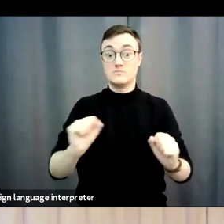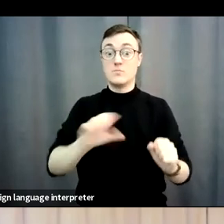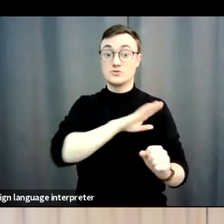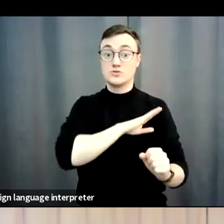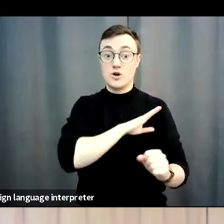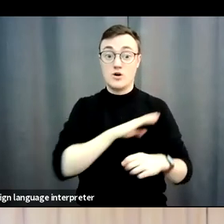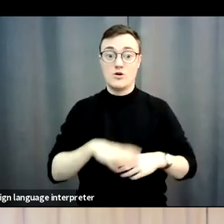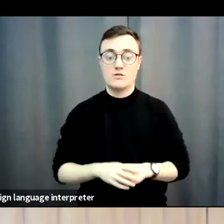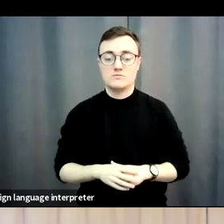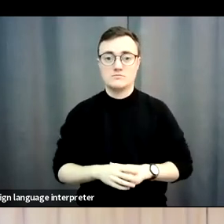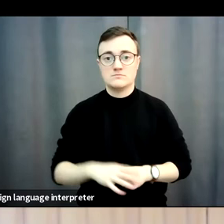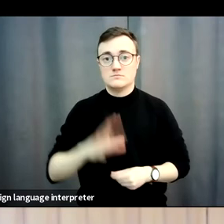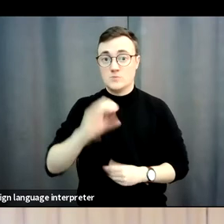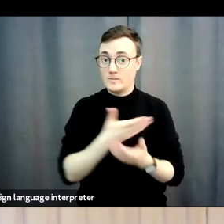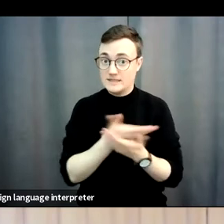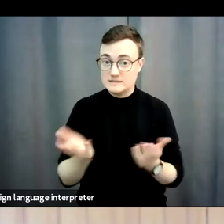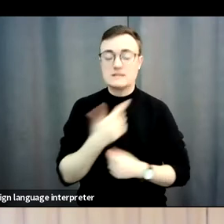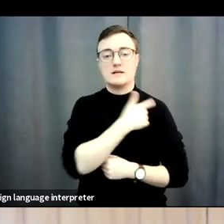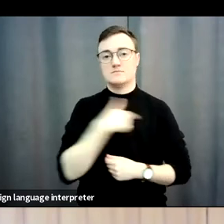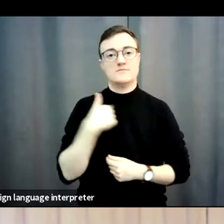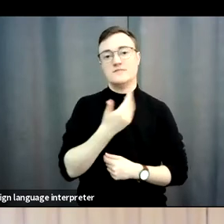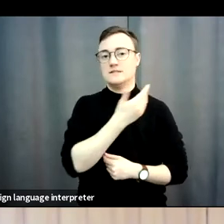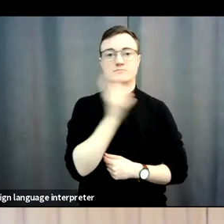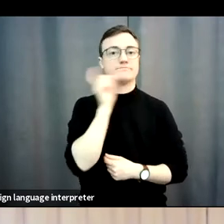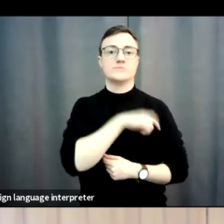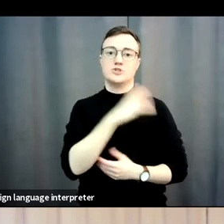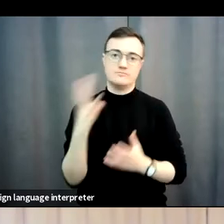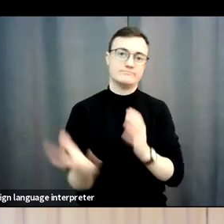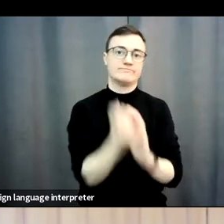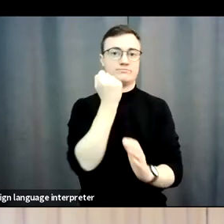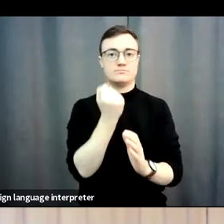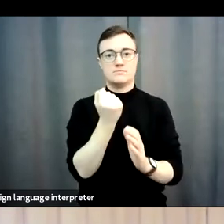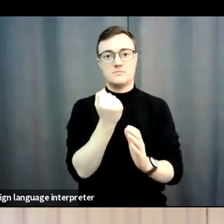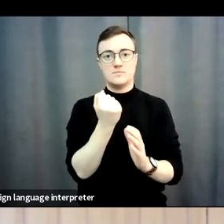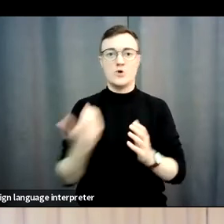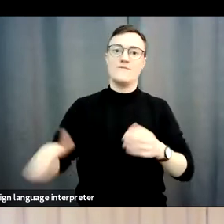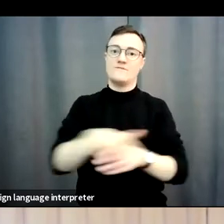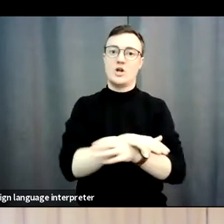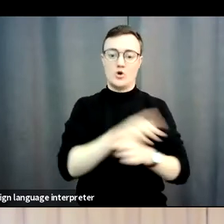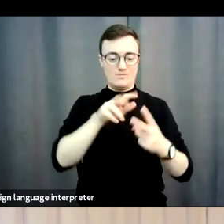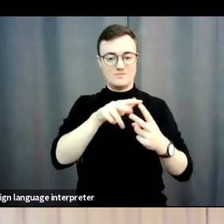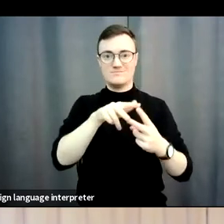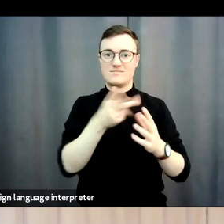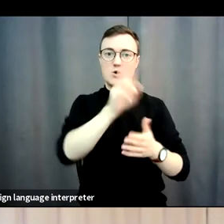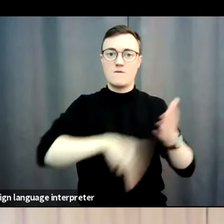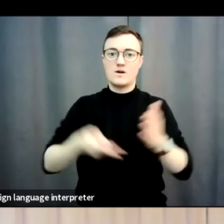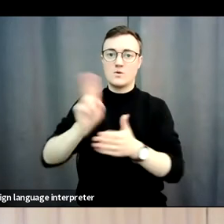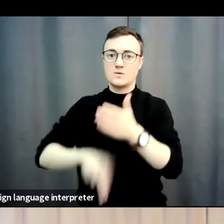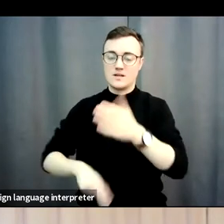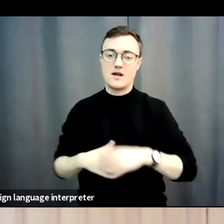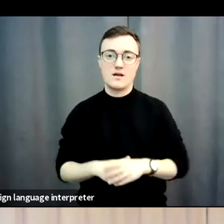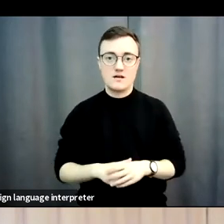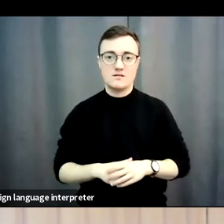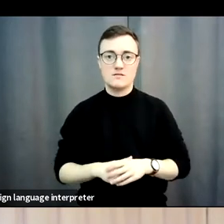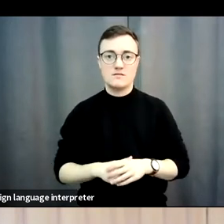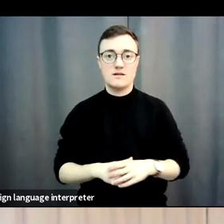region's fulfillment and implementation on the conventions. But it's also a requirement for maintaining a social, inclusive,